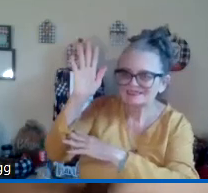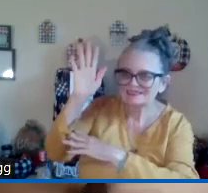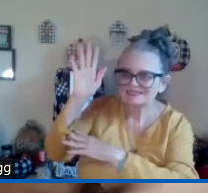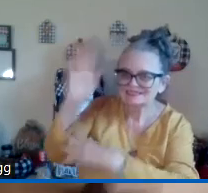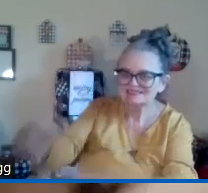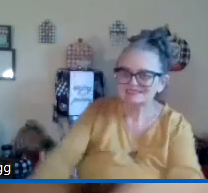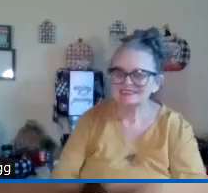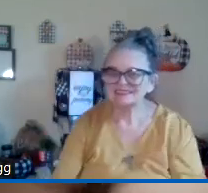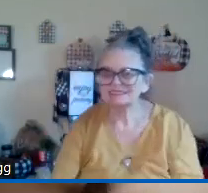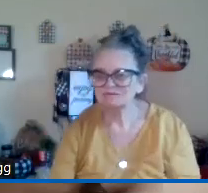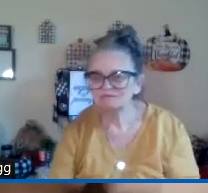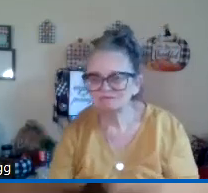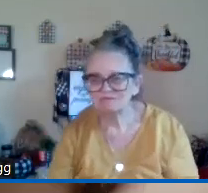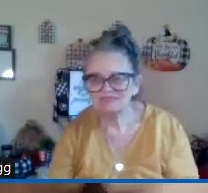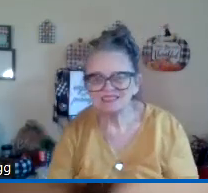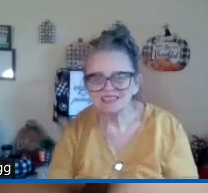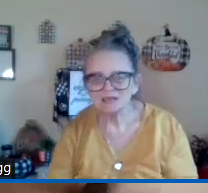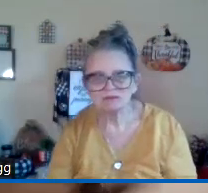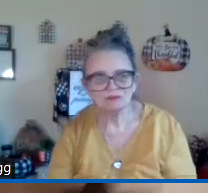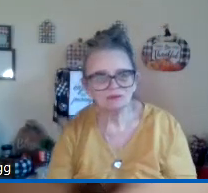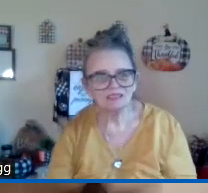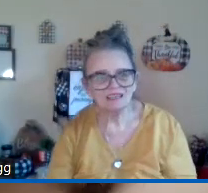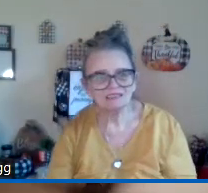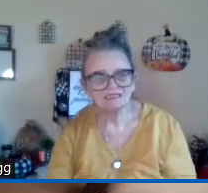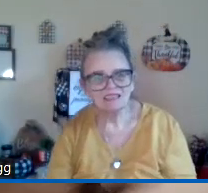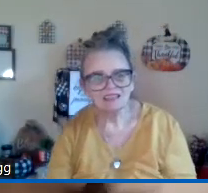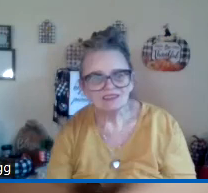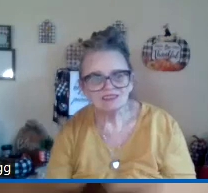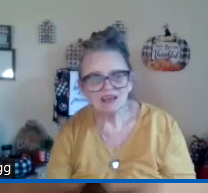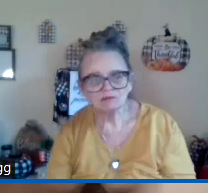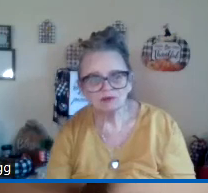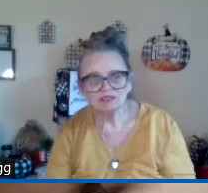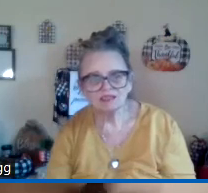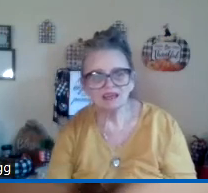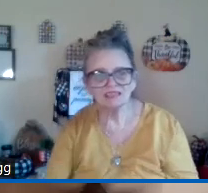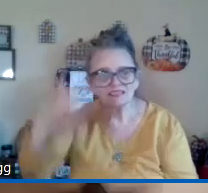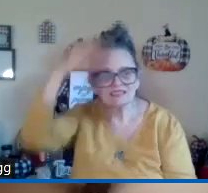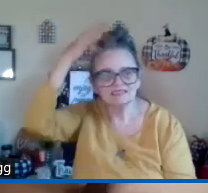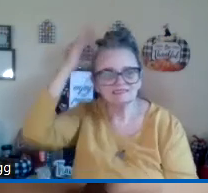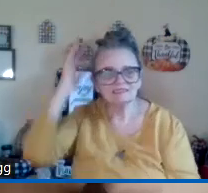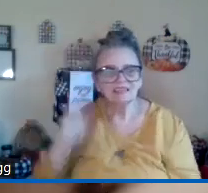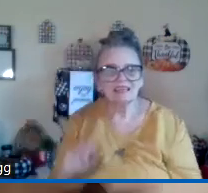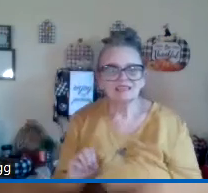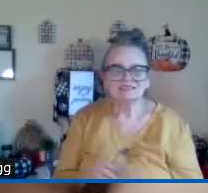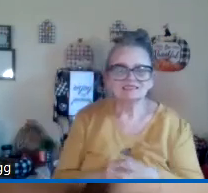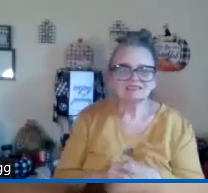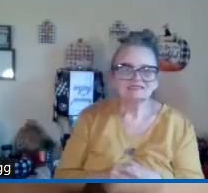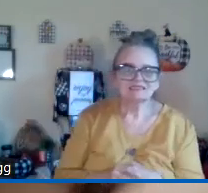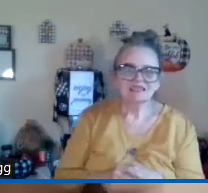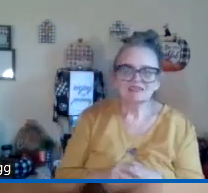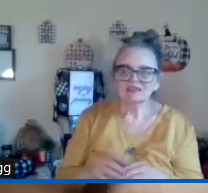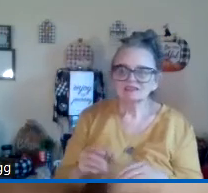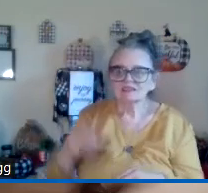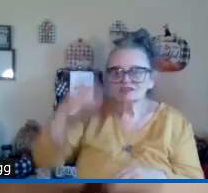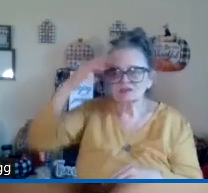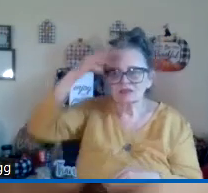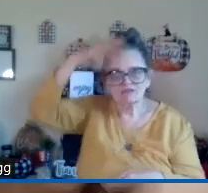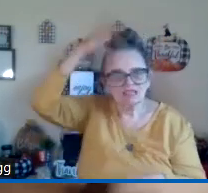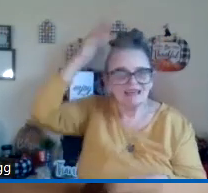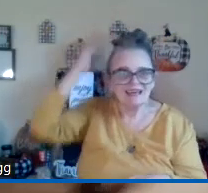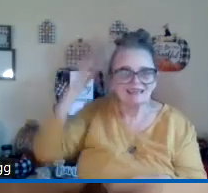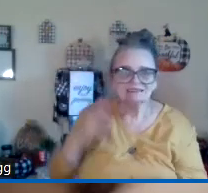Okay. But if I don't have that fear and I just go and do whatever, he will fall. It will